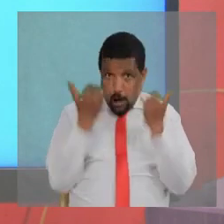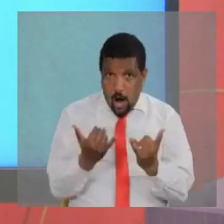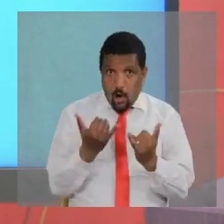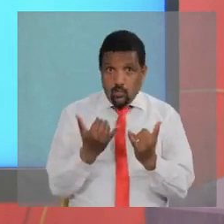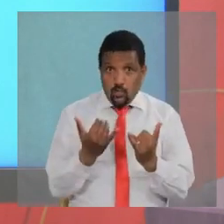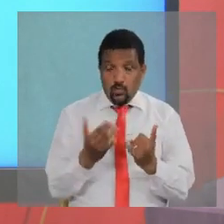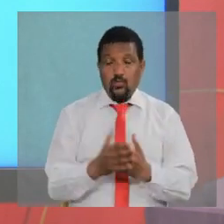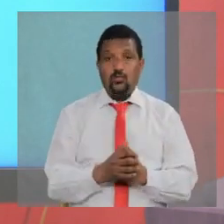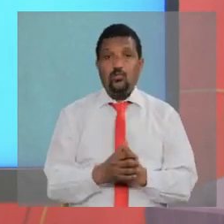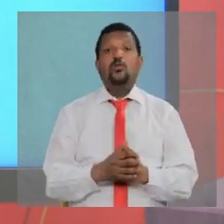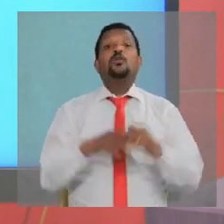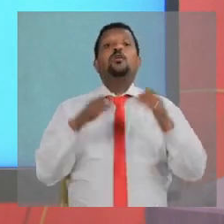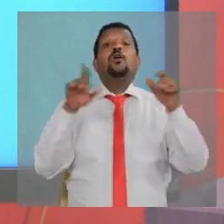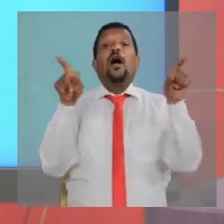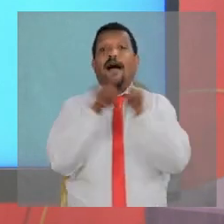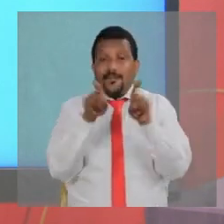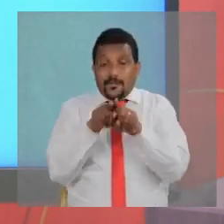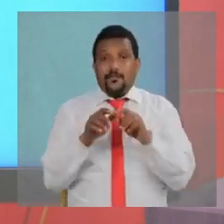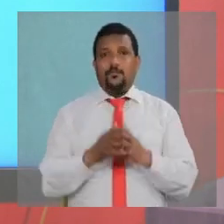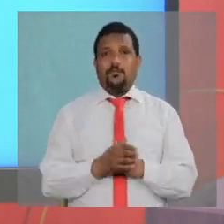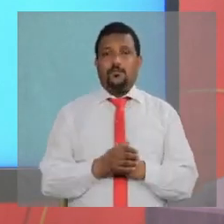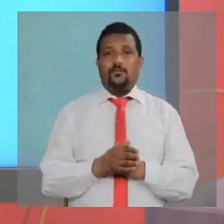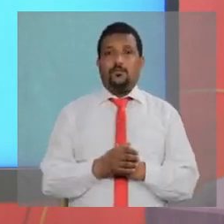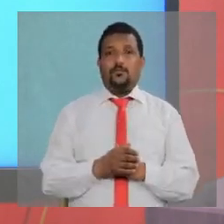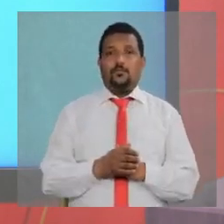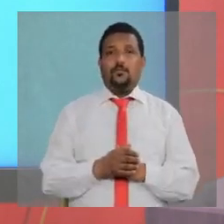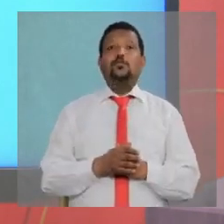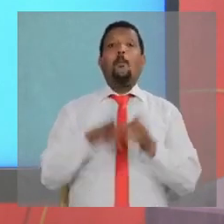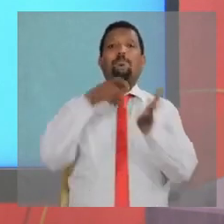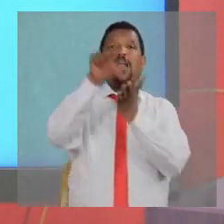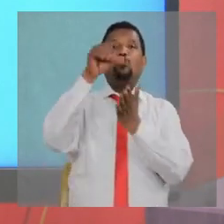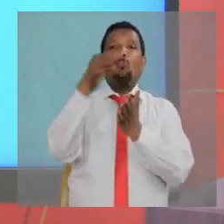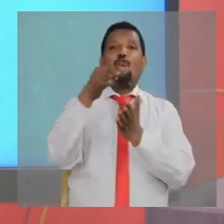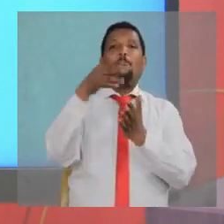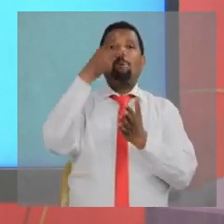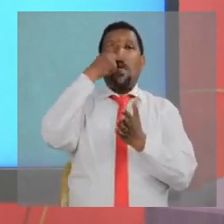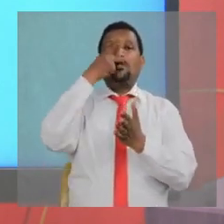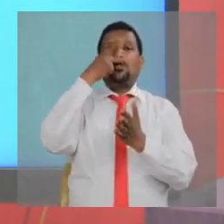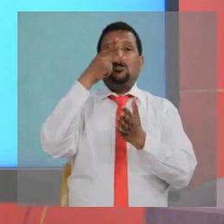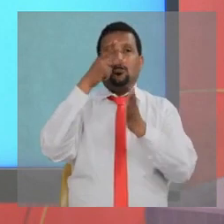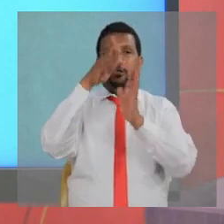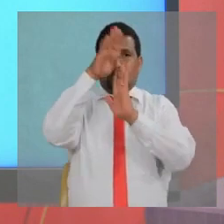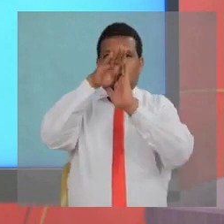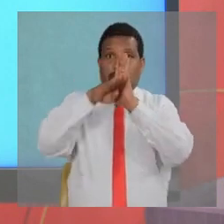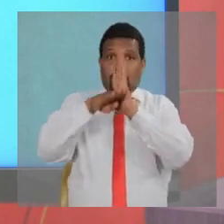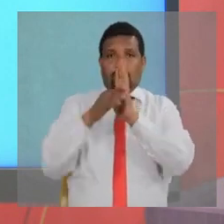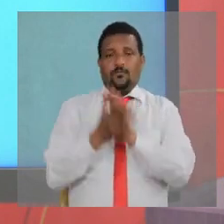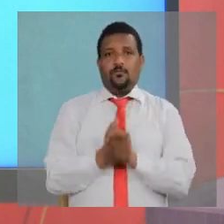Now, as the price of Pepsi declines,